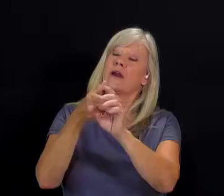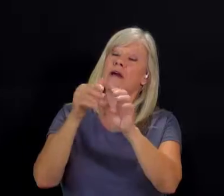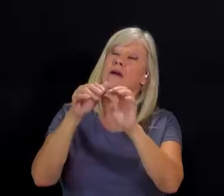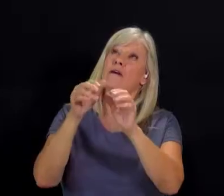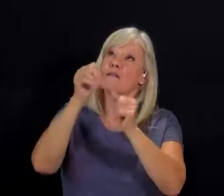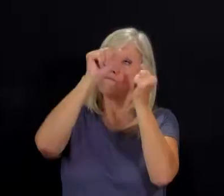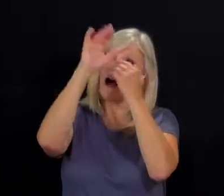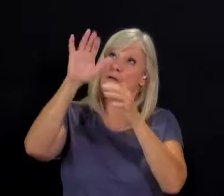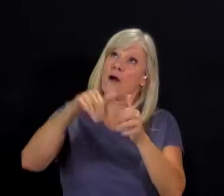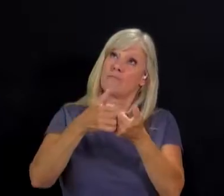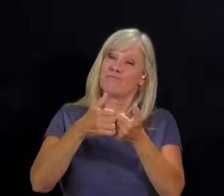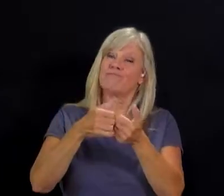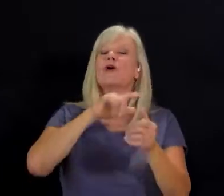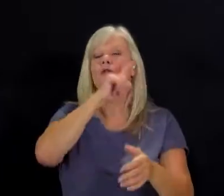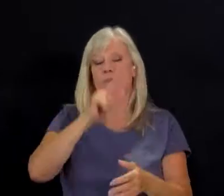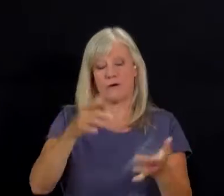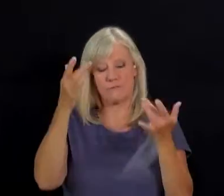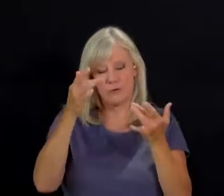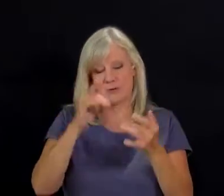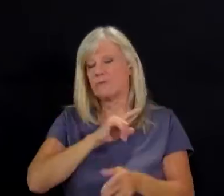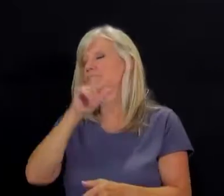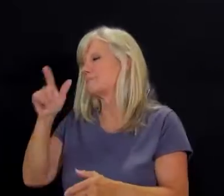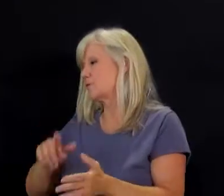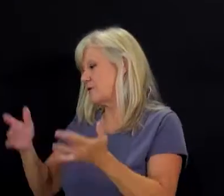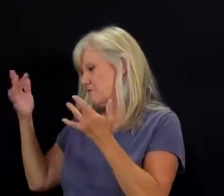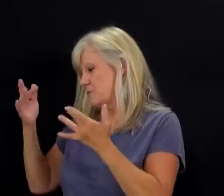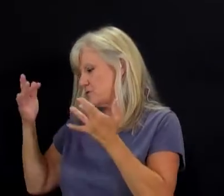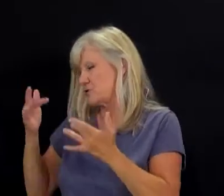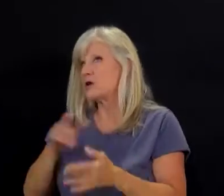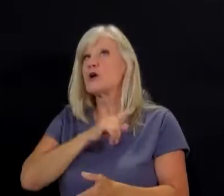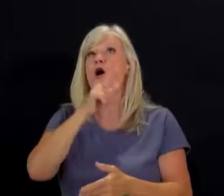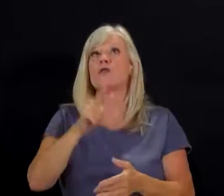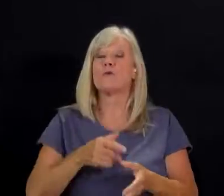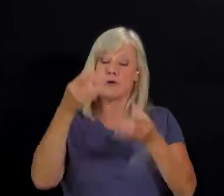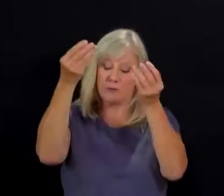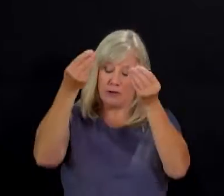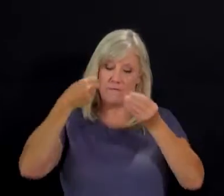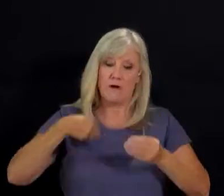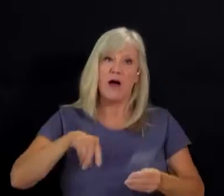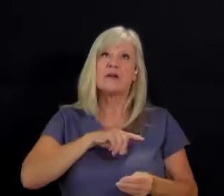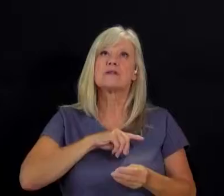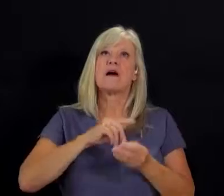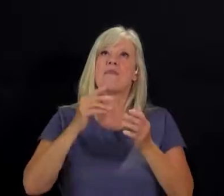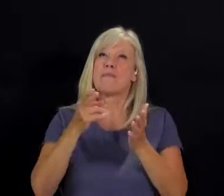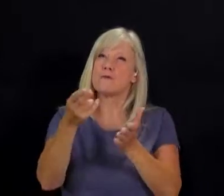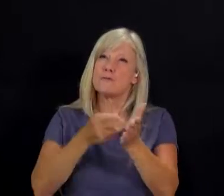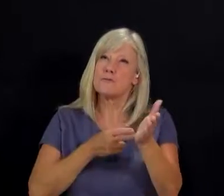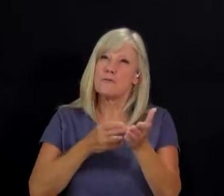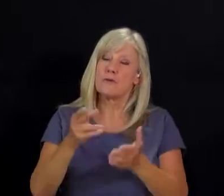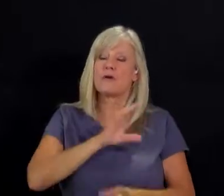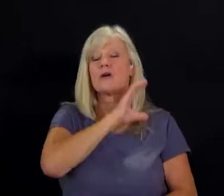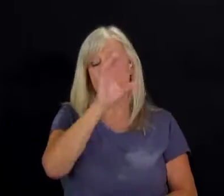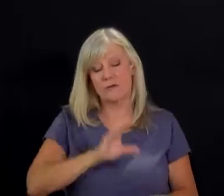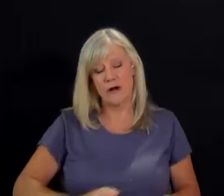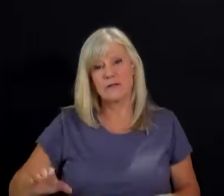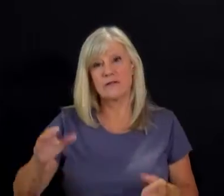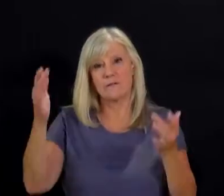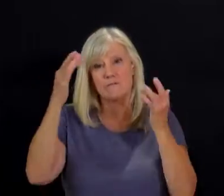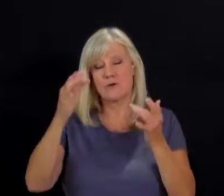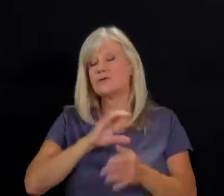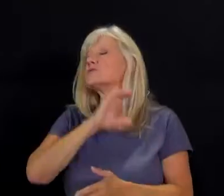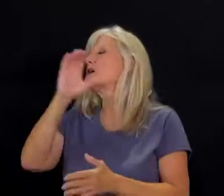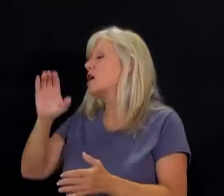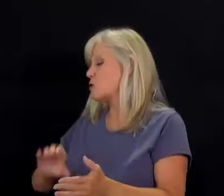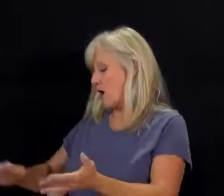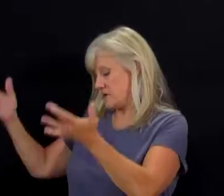mercy. Lord, have mercy. Lord Jesus, you have given us the consolation of the truth. Christ, have mercy. Christ,